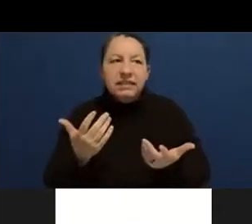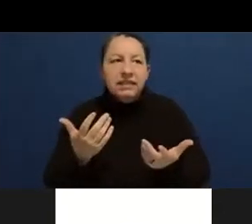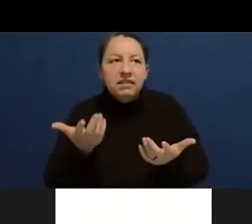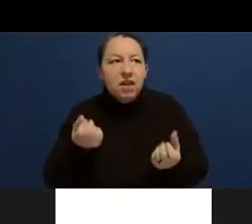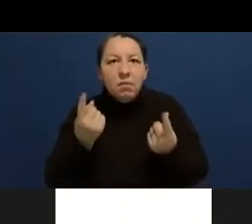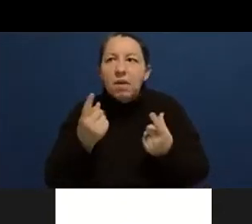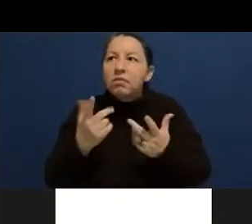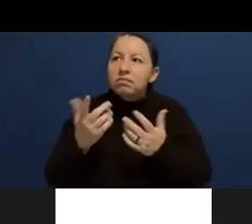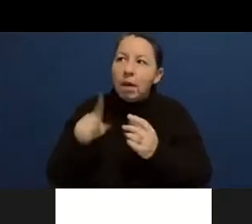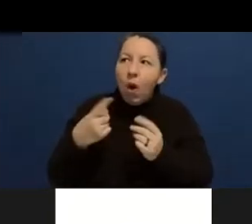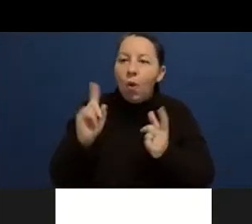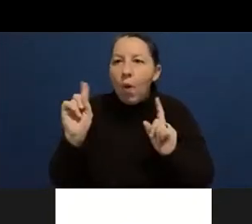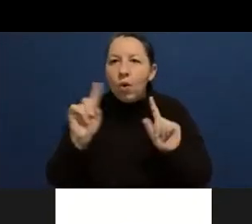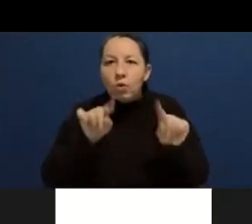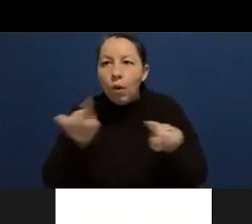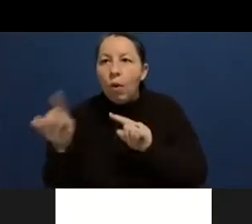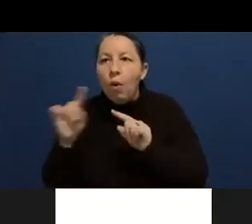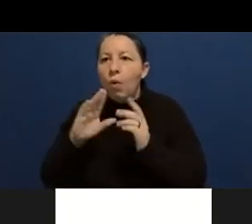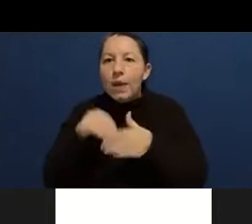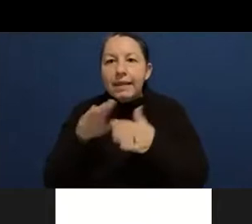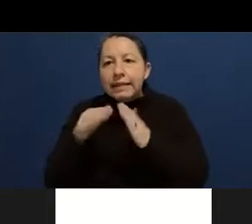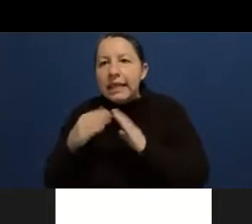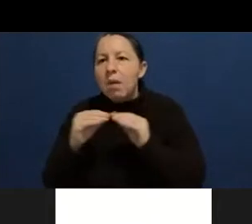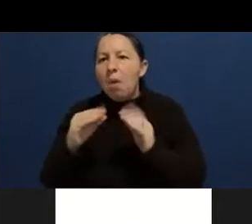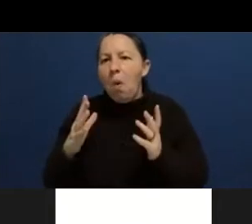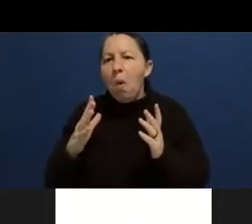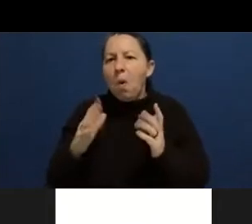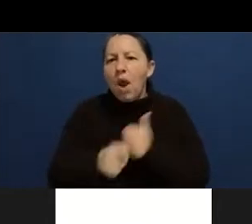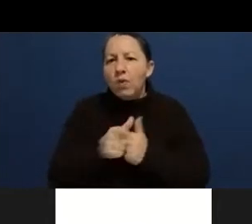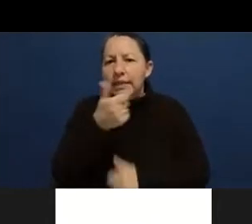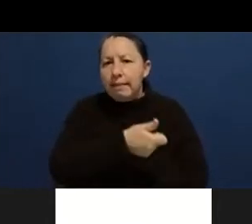city as other people. They may be more vulnerable.